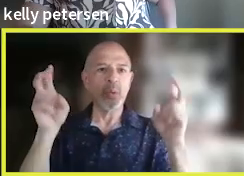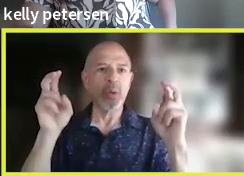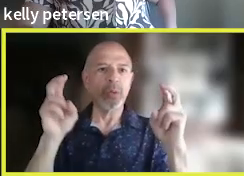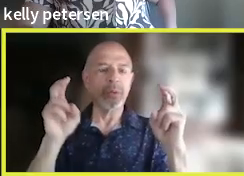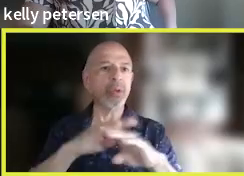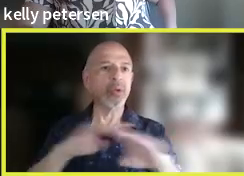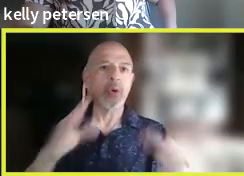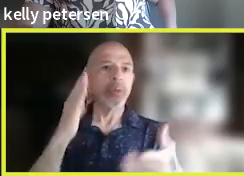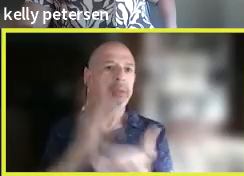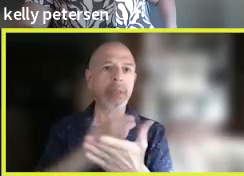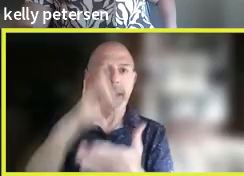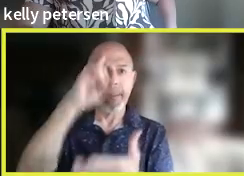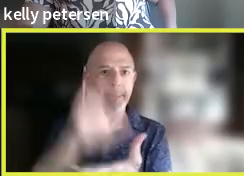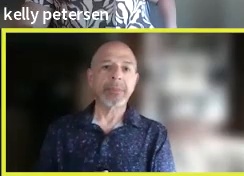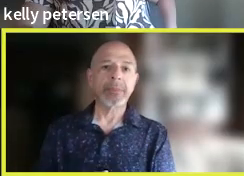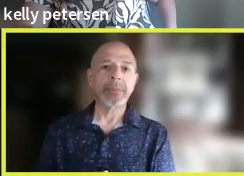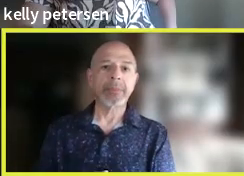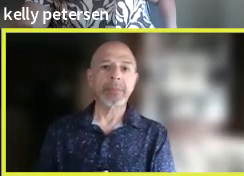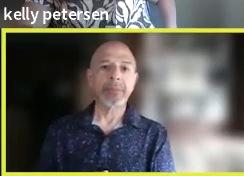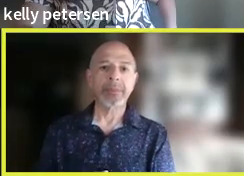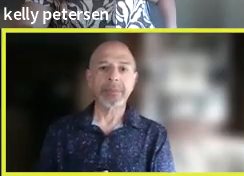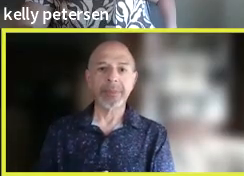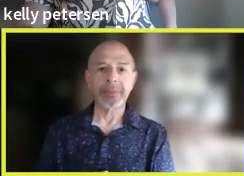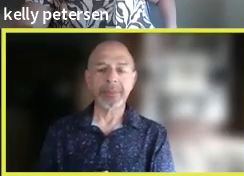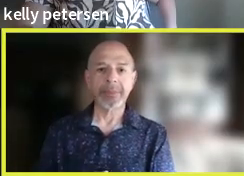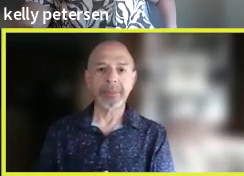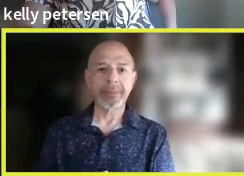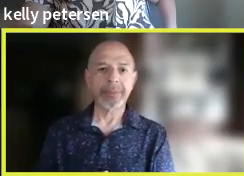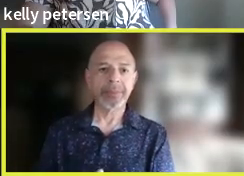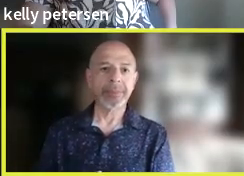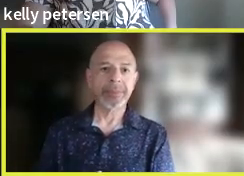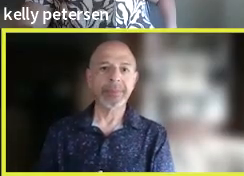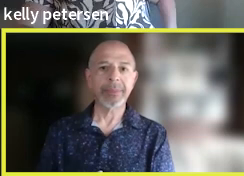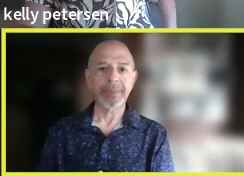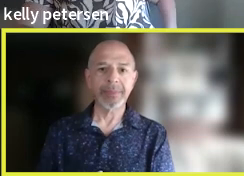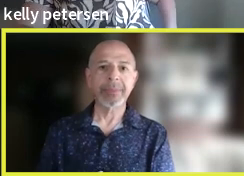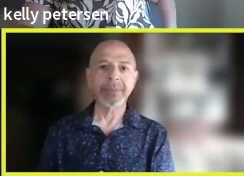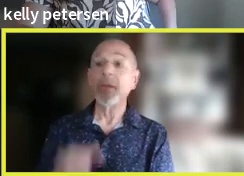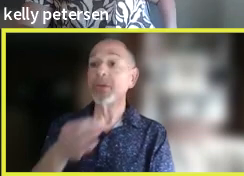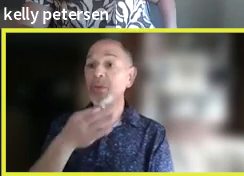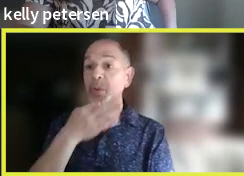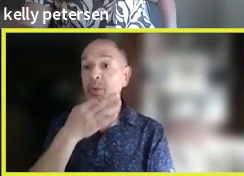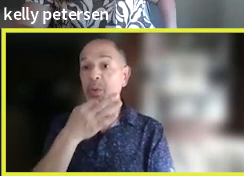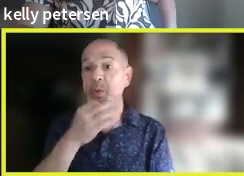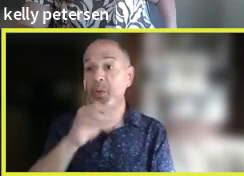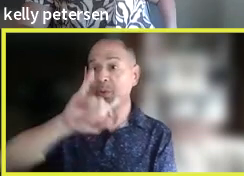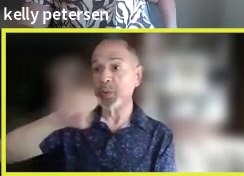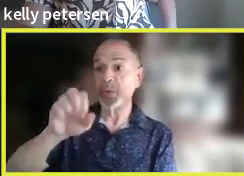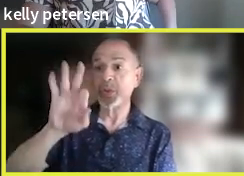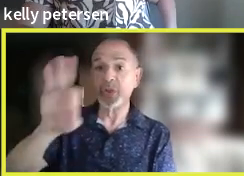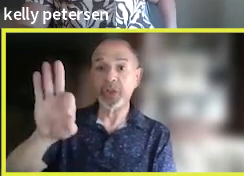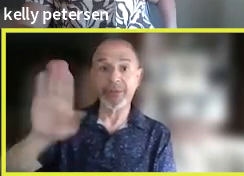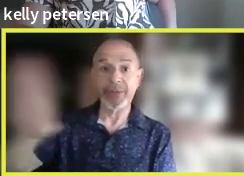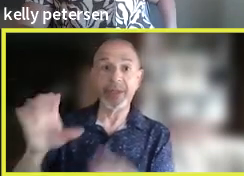of the Glee version of Don't Stop Believing. You will soon, Michael, because we're going to put Jeff's version up and you will hear it soon.